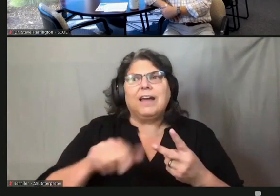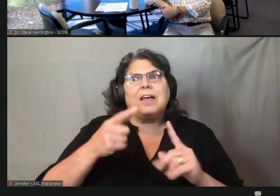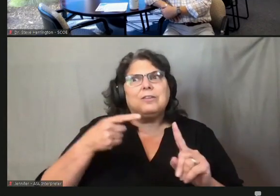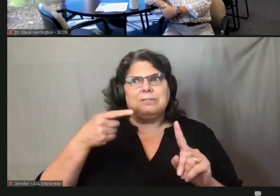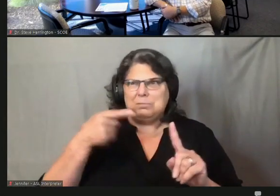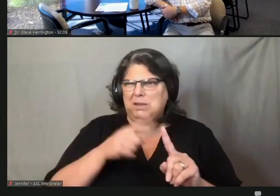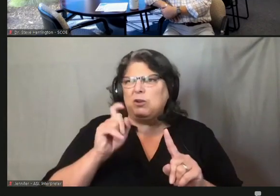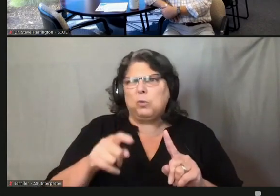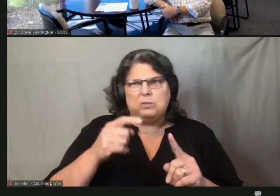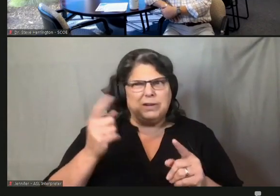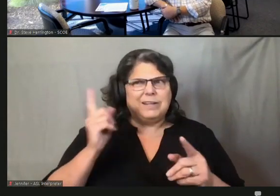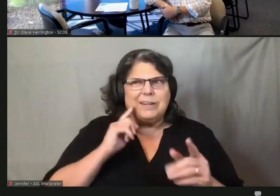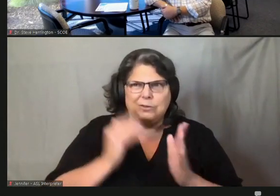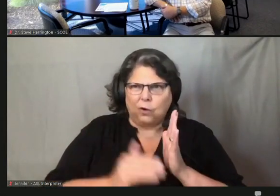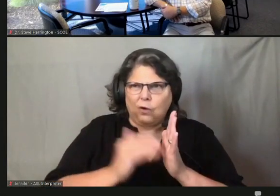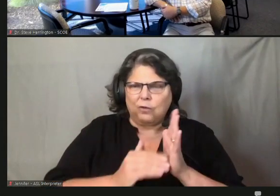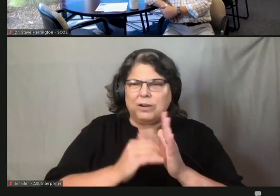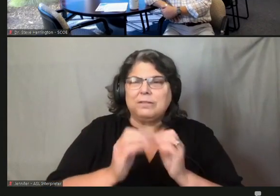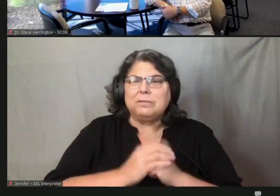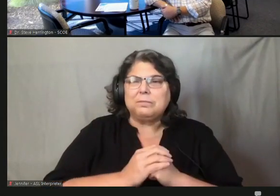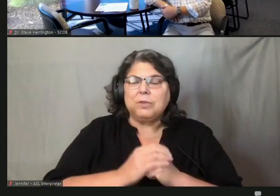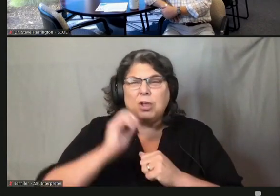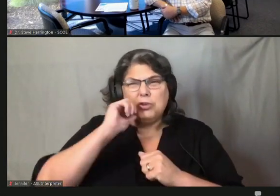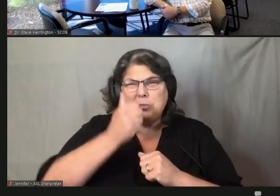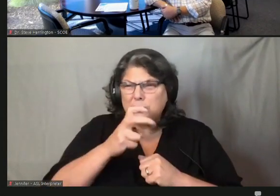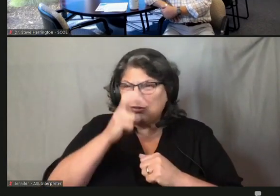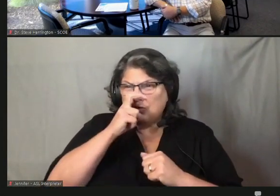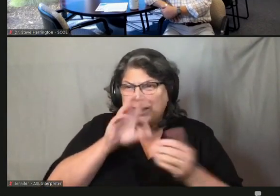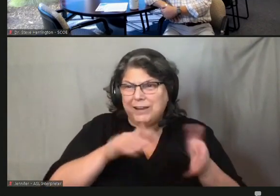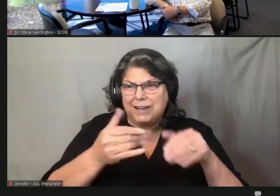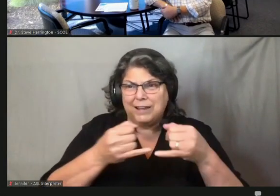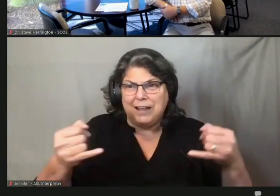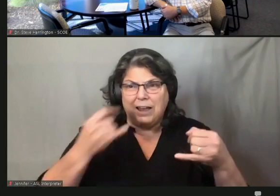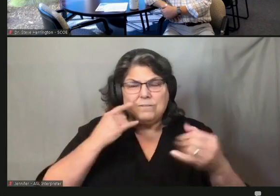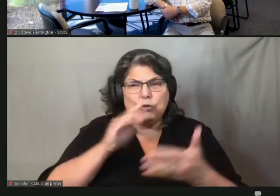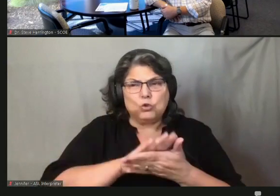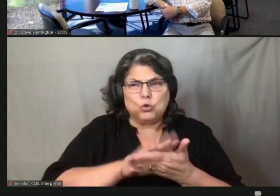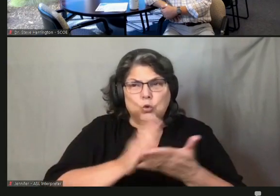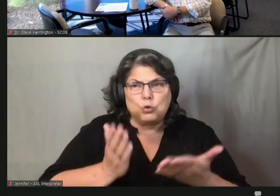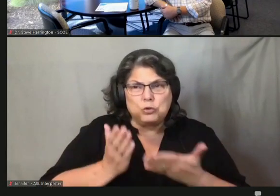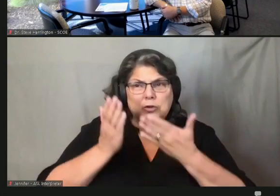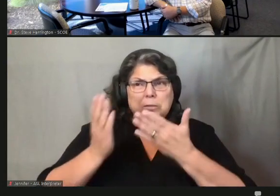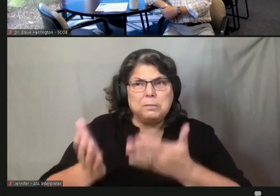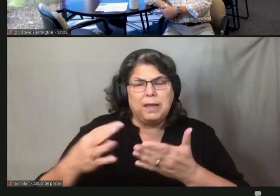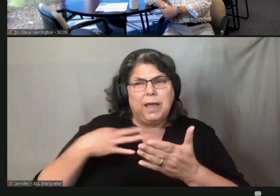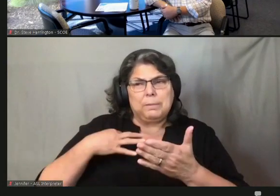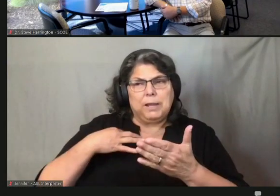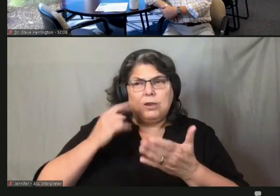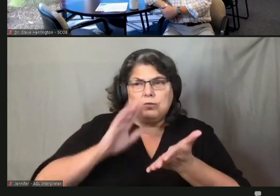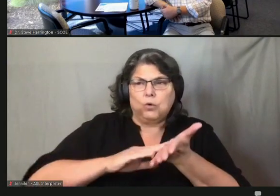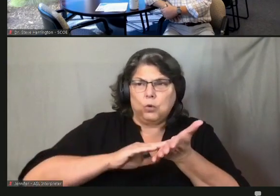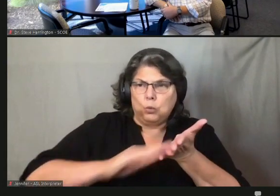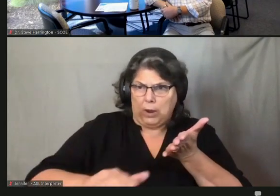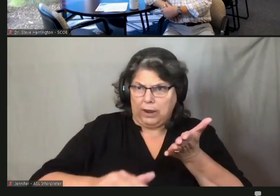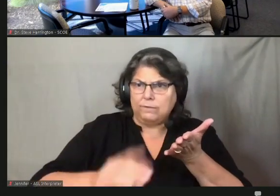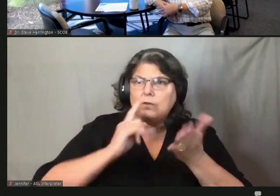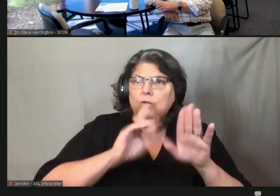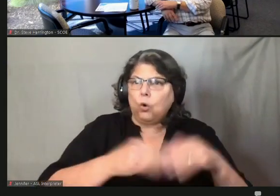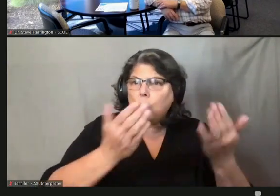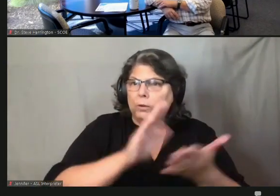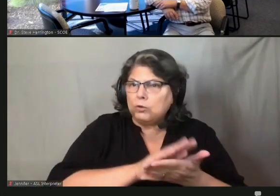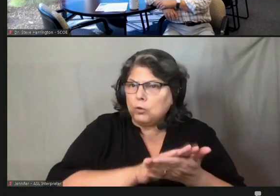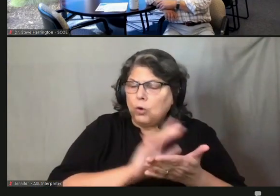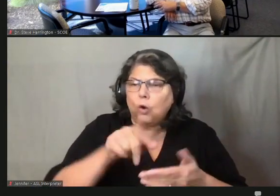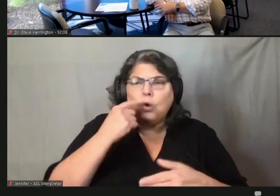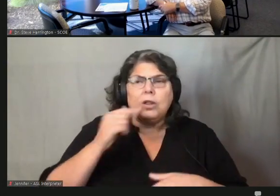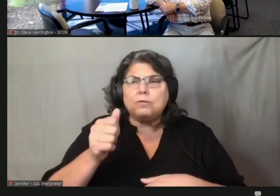today. Is tomorrow the hard deadline for schools to submit a waiver? And is that just for private and public schools?